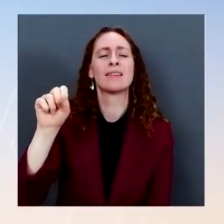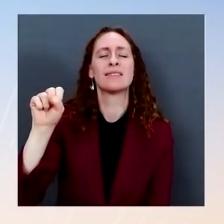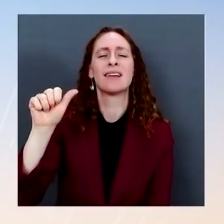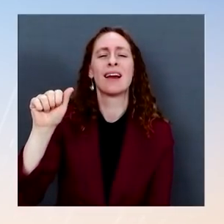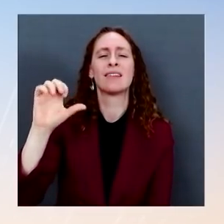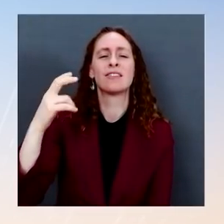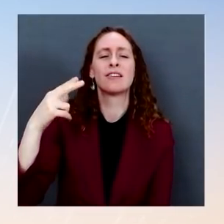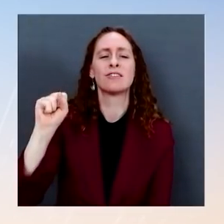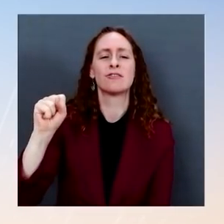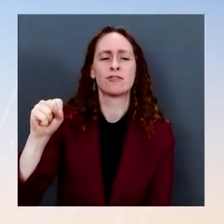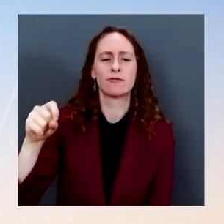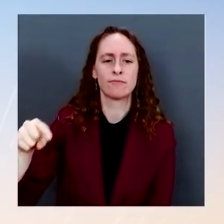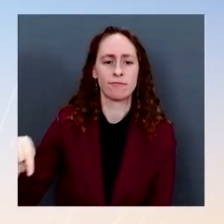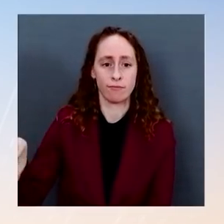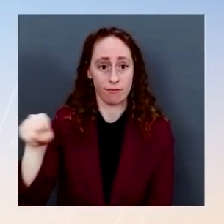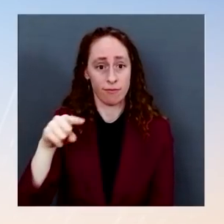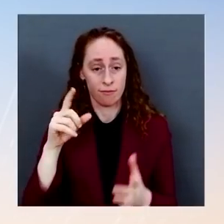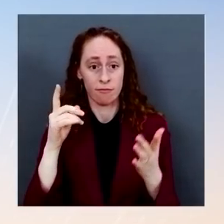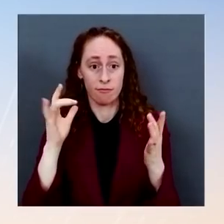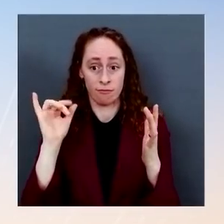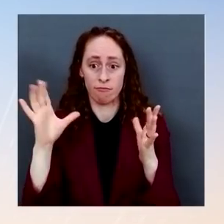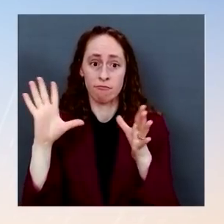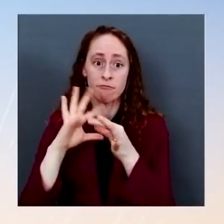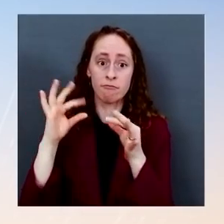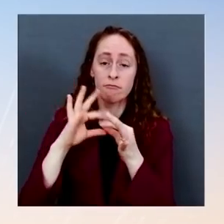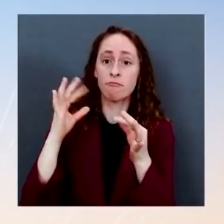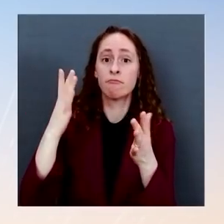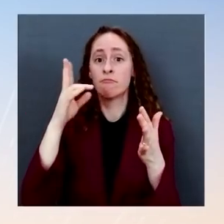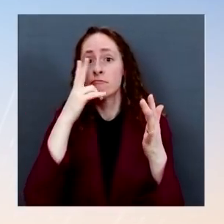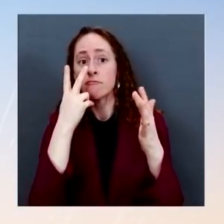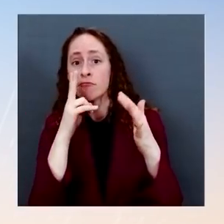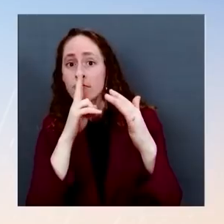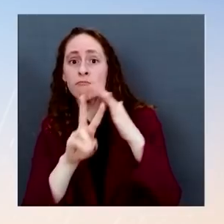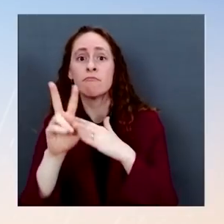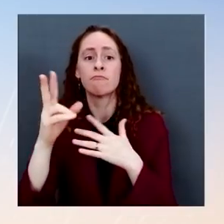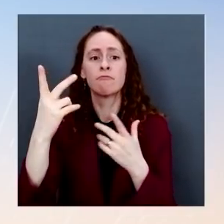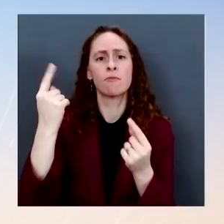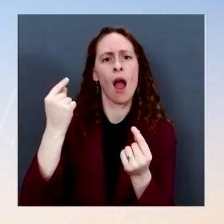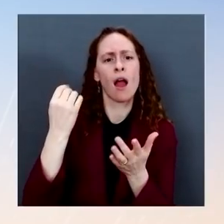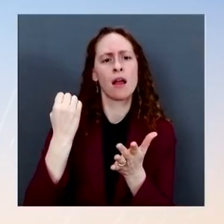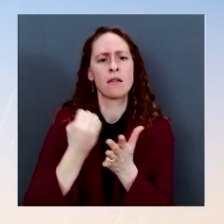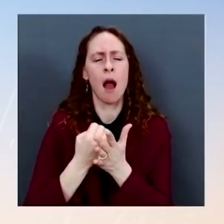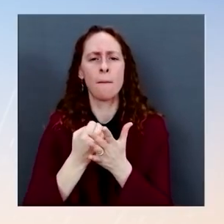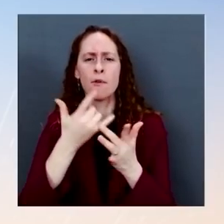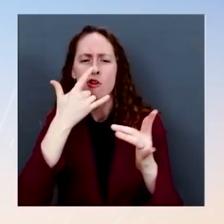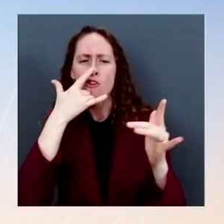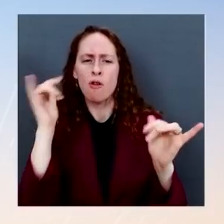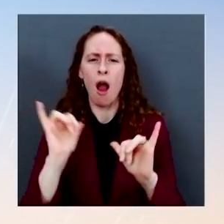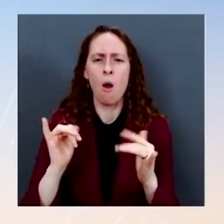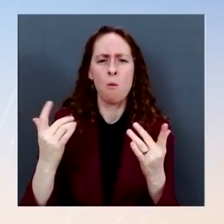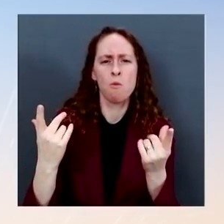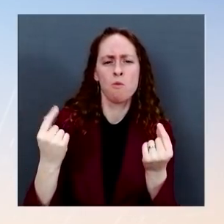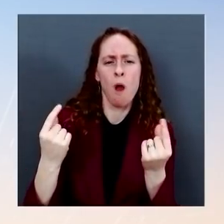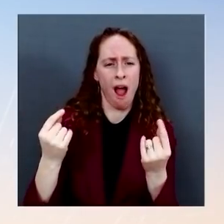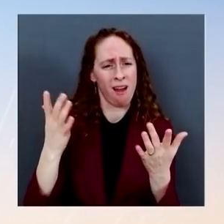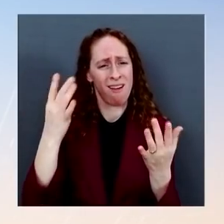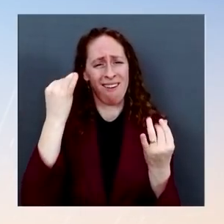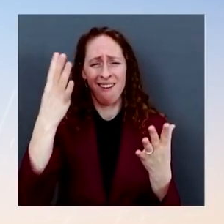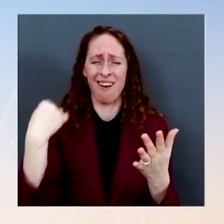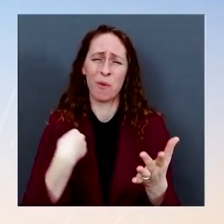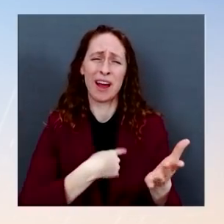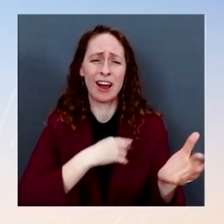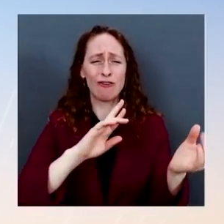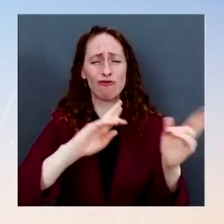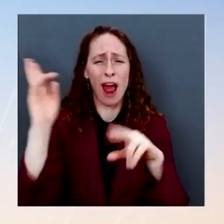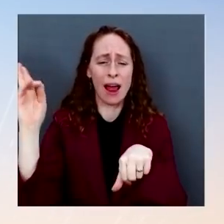to take steps, work like hell to get it done. Go ahead. Does the president feel betrayed by his friend? I think our statement